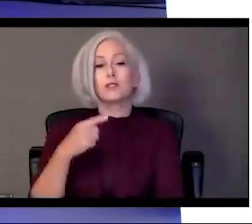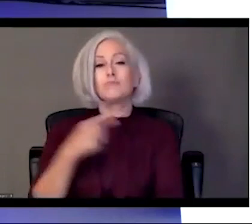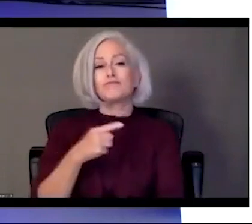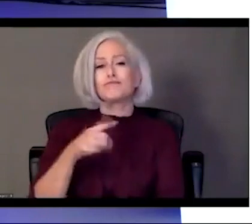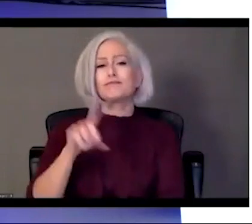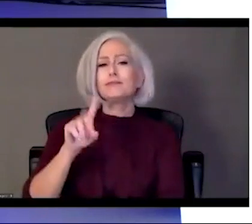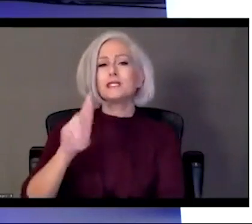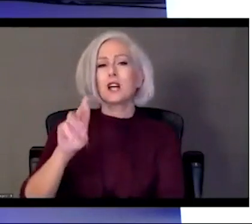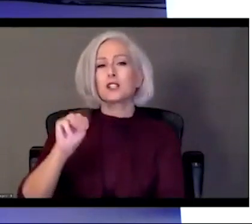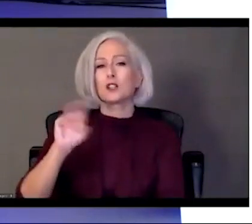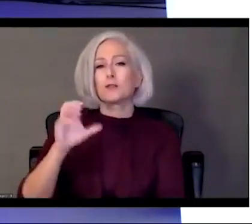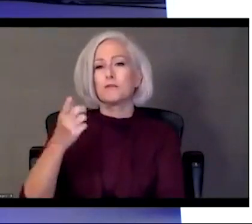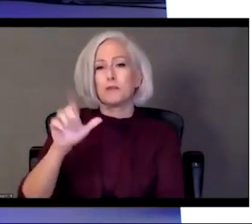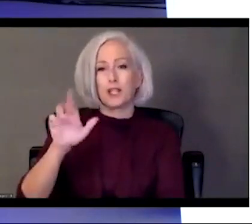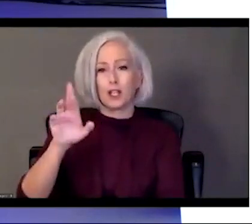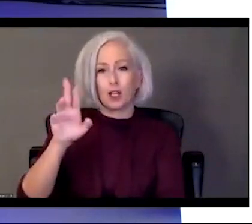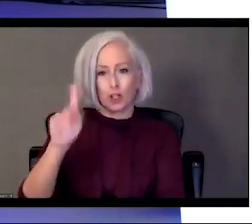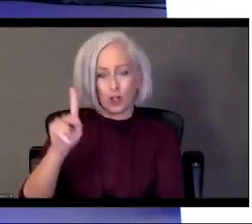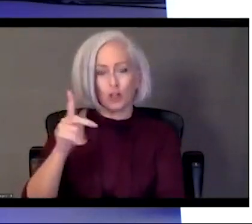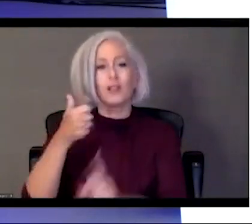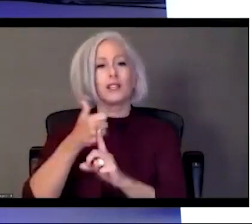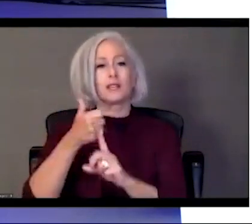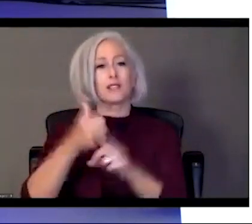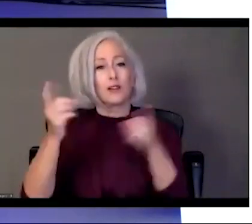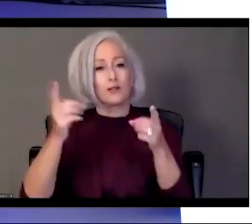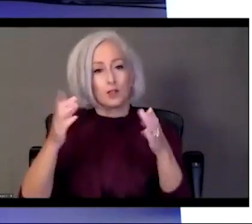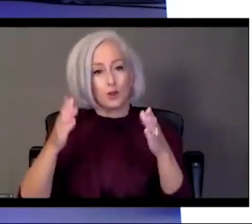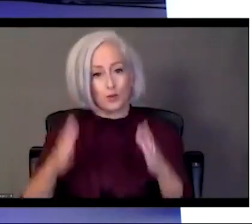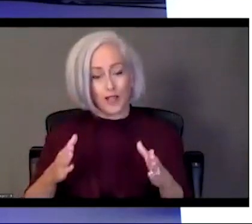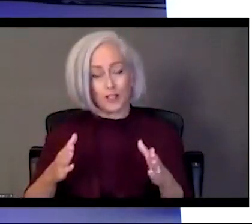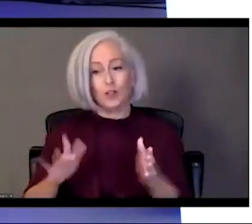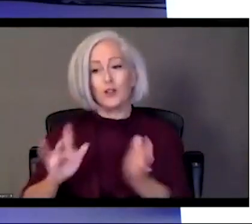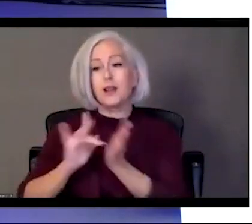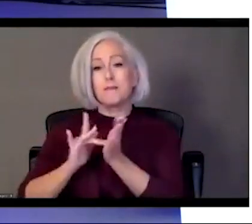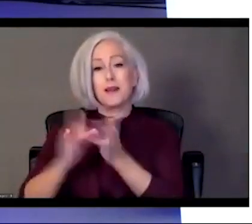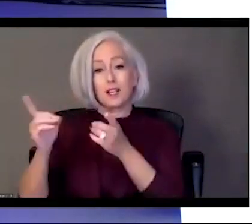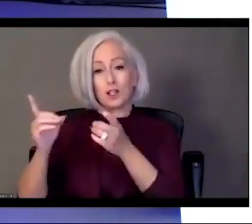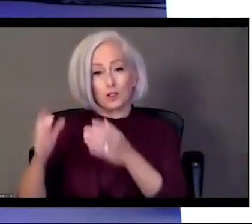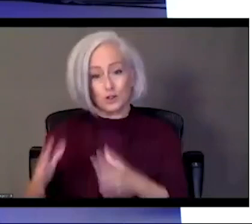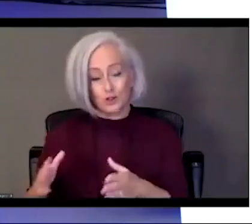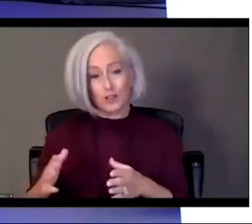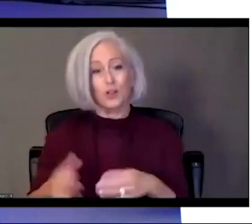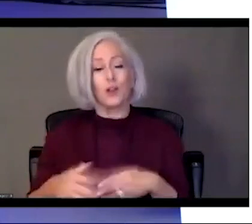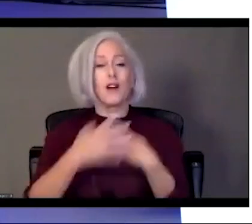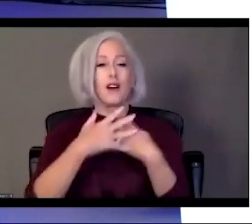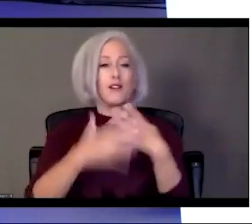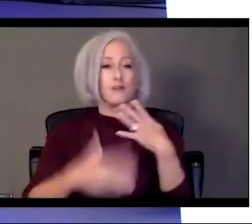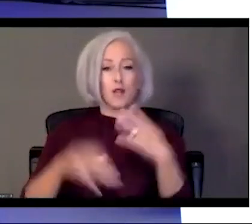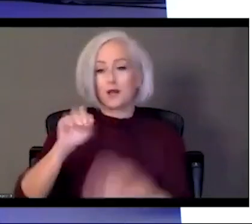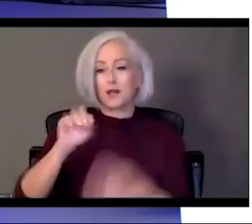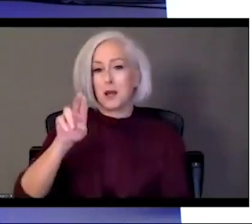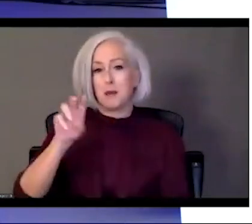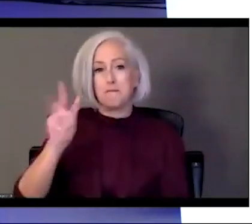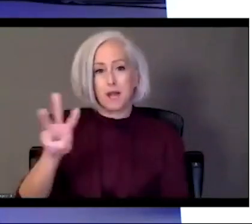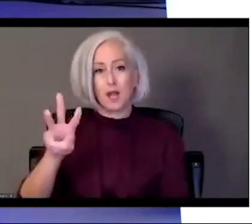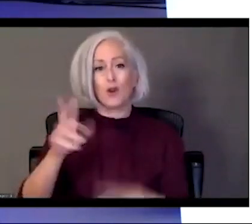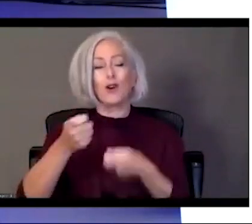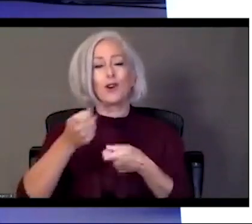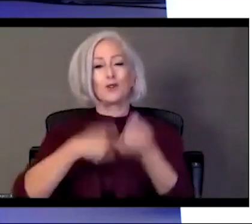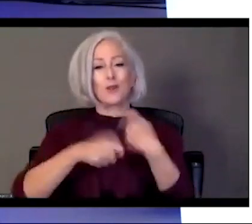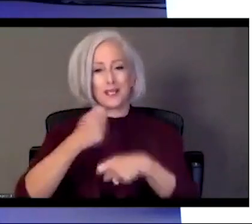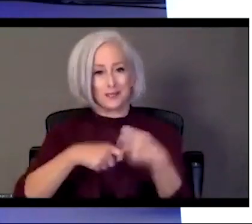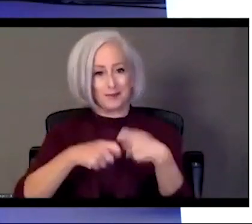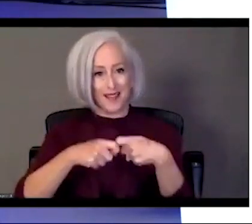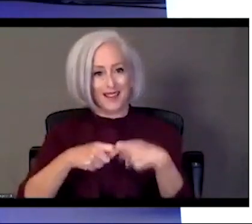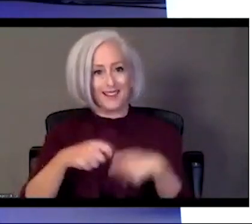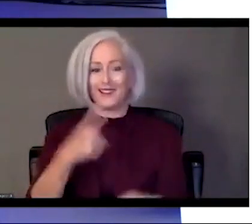and Cellular Therapeutics and medical director of Blood and Marrow Transplant. That's a lot of words. Joe's one heck of a hot BMT doc.